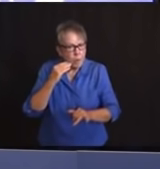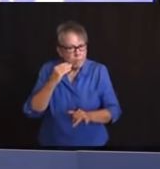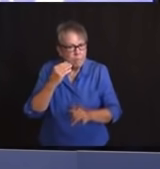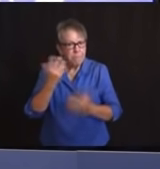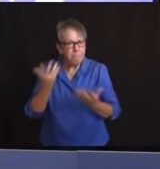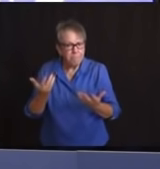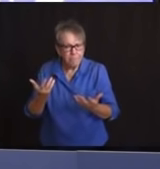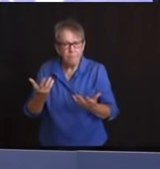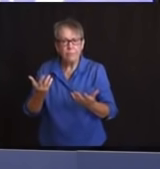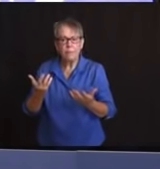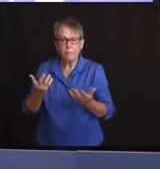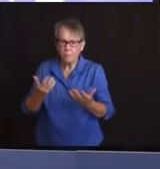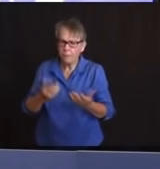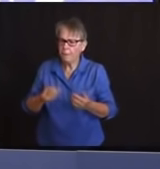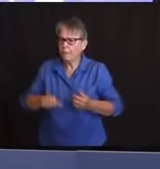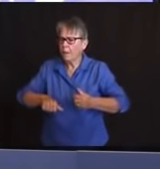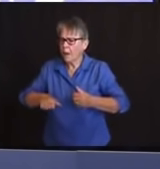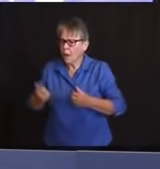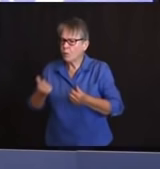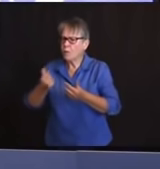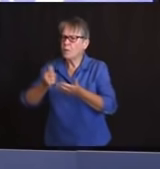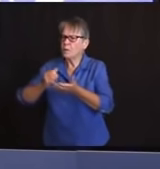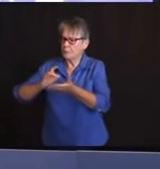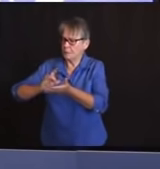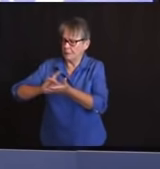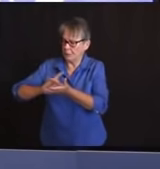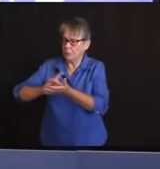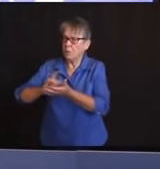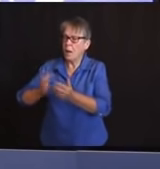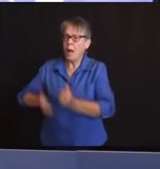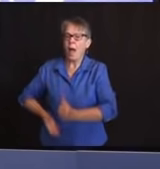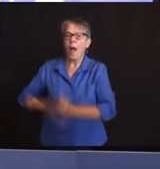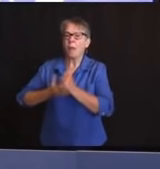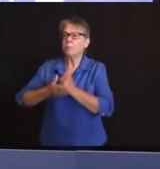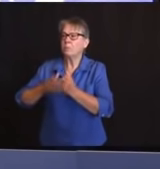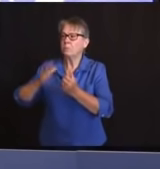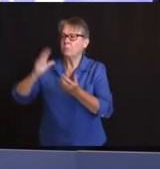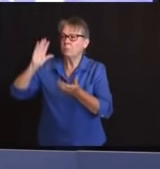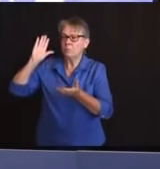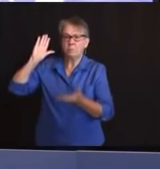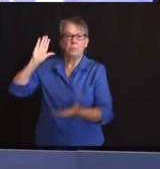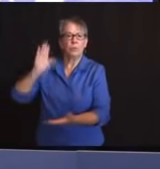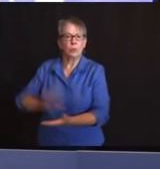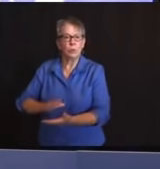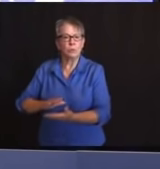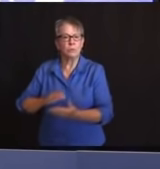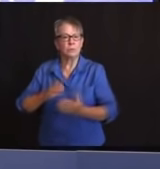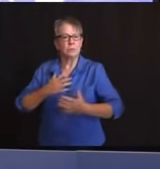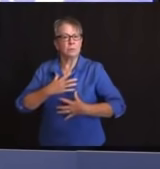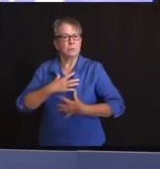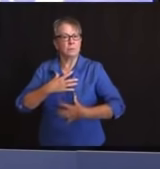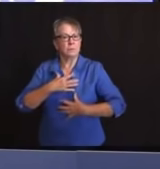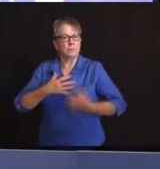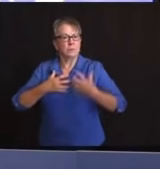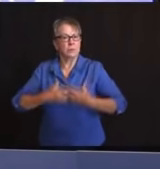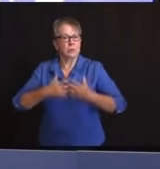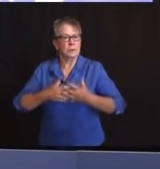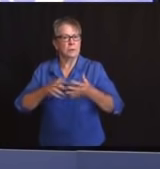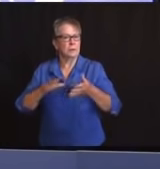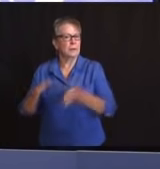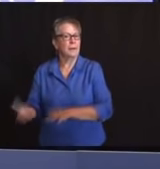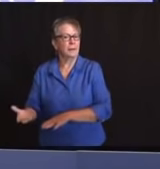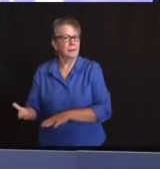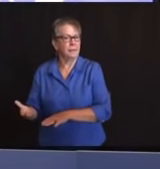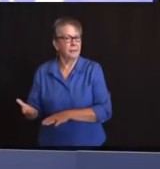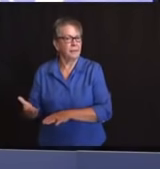patients requiring only oxygen, the steroid helped reduce mortality by about a fifth. Last week, the Food and